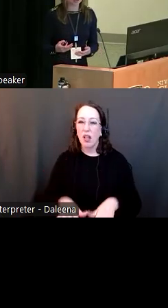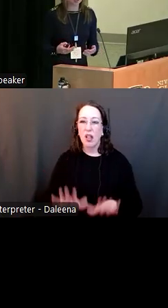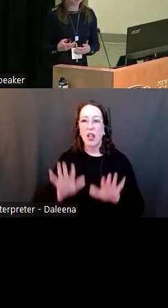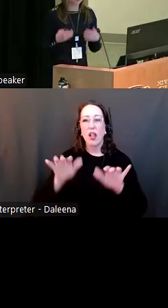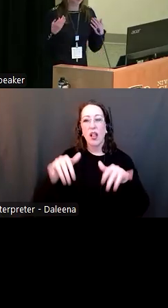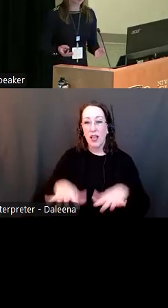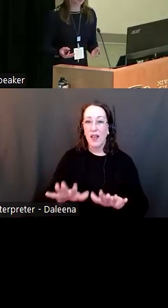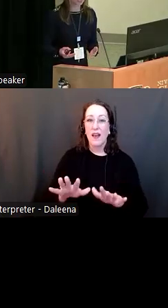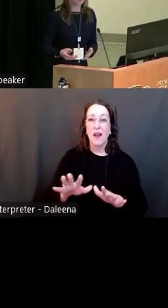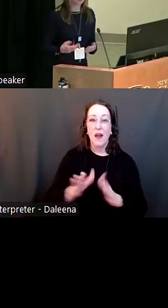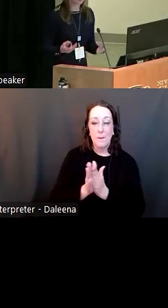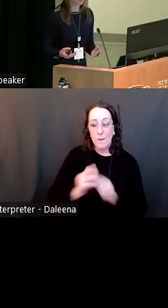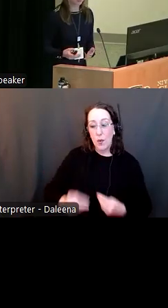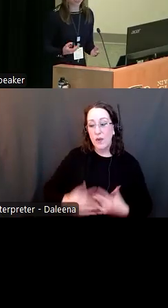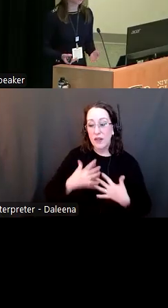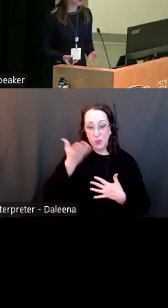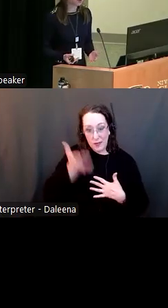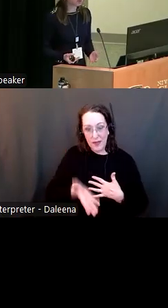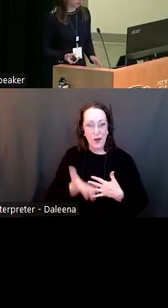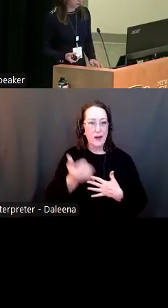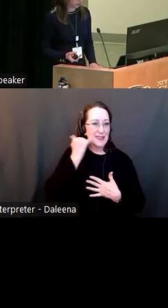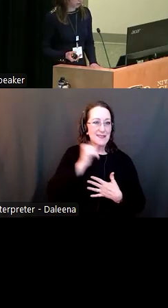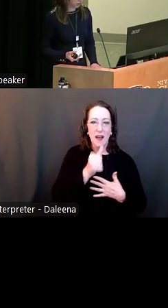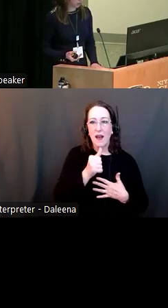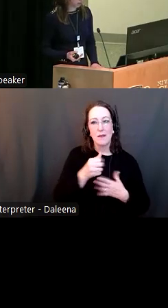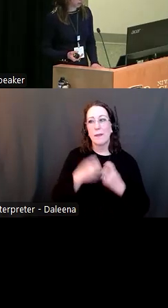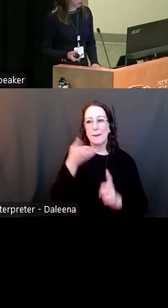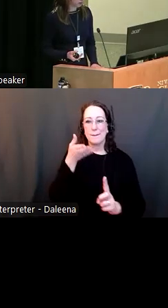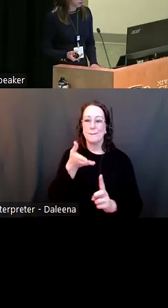be there, and if it's not, then that's a problem.